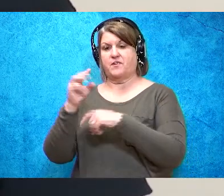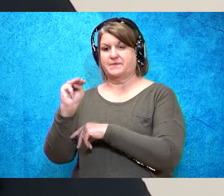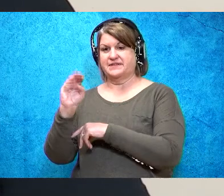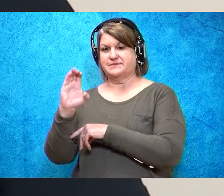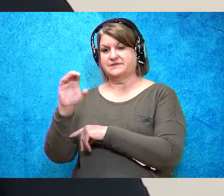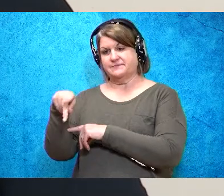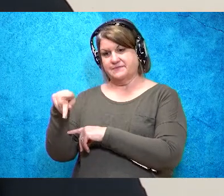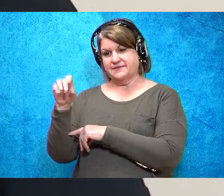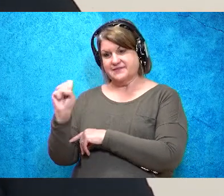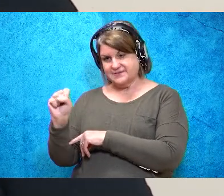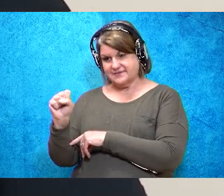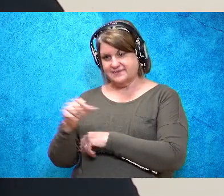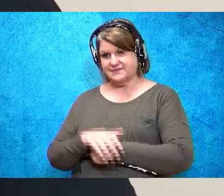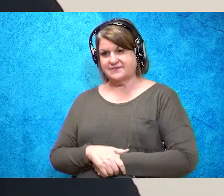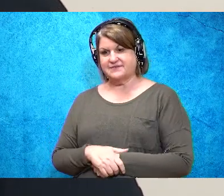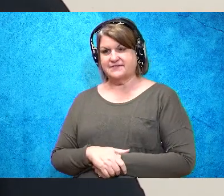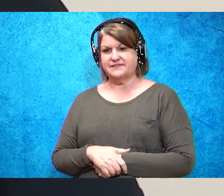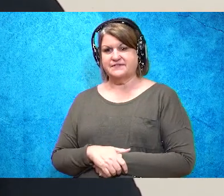items.